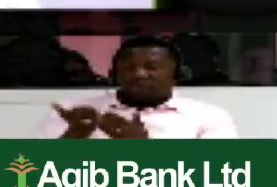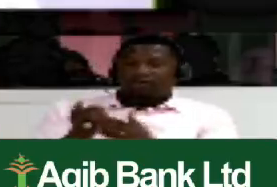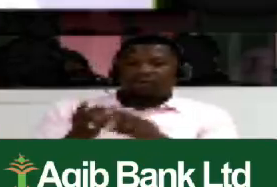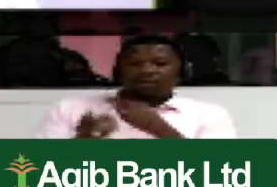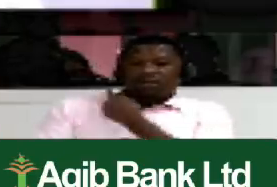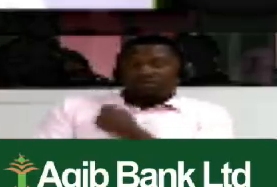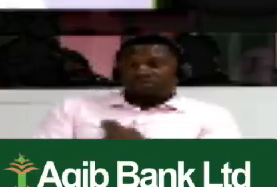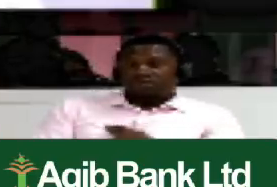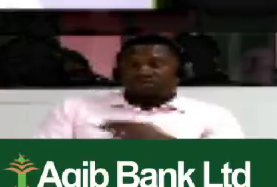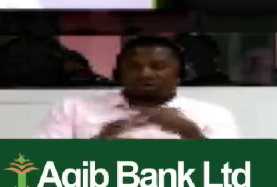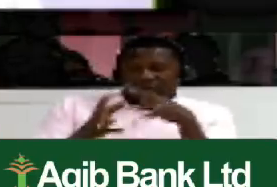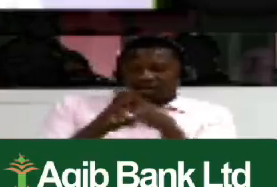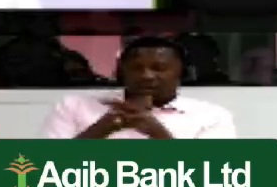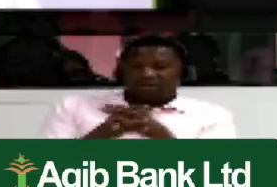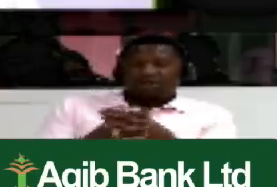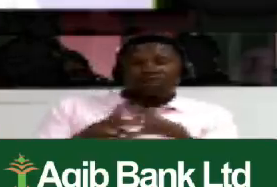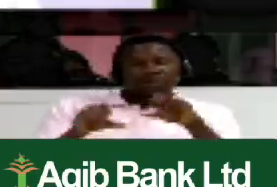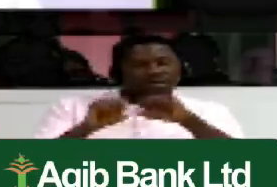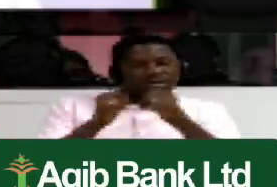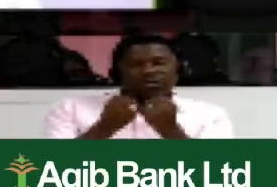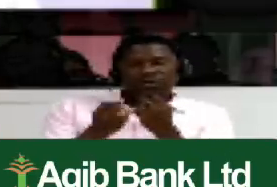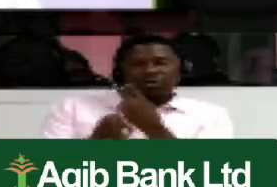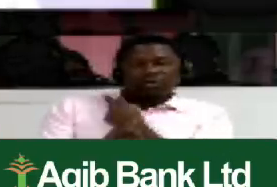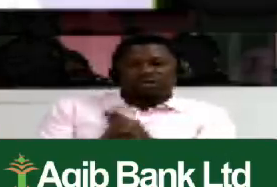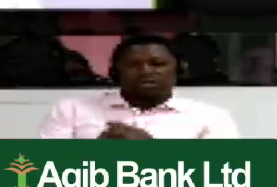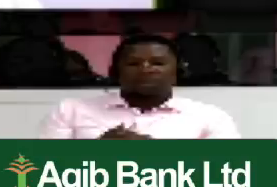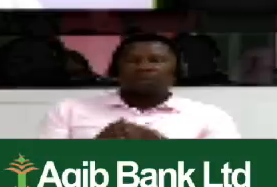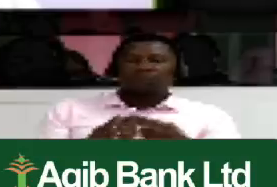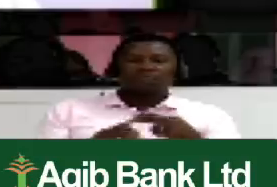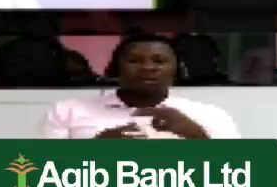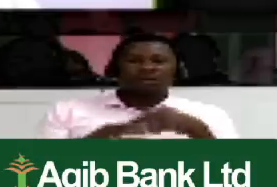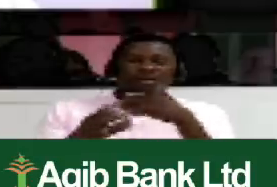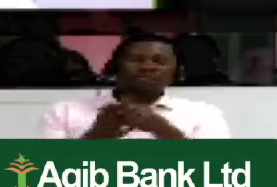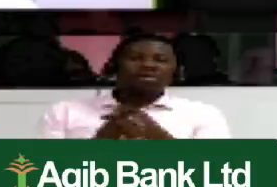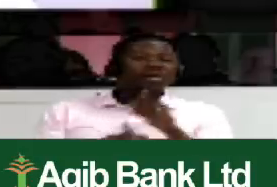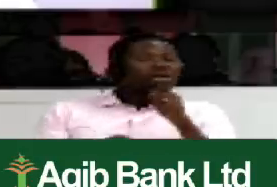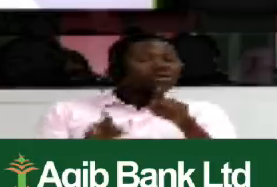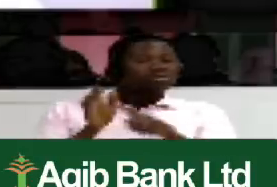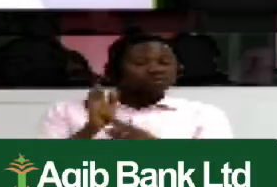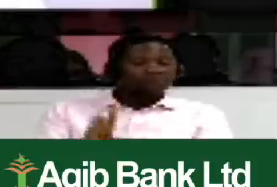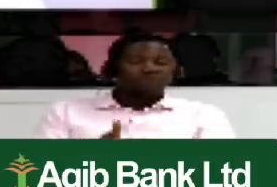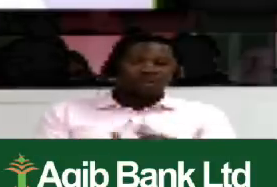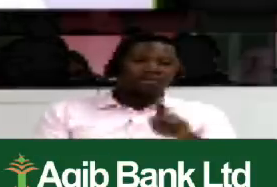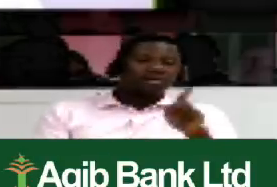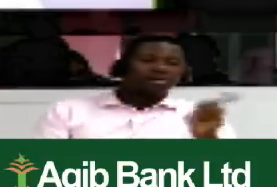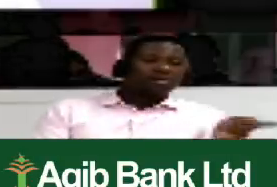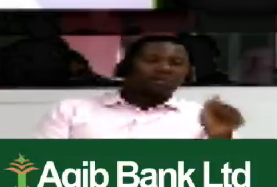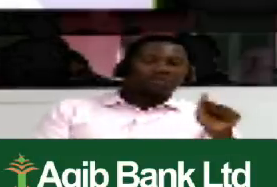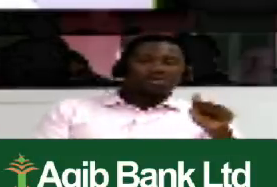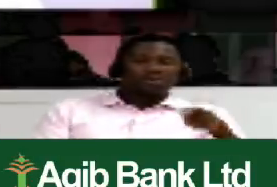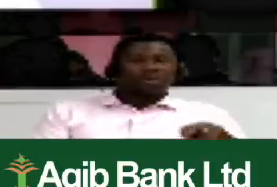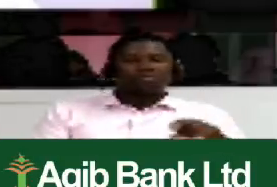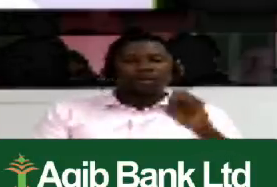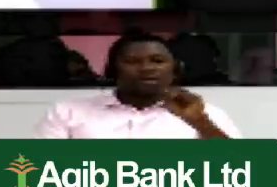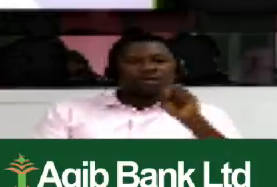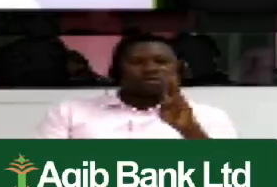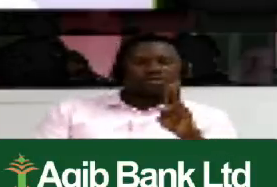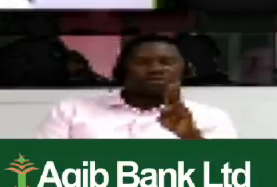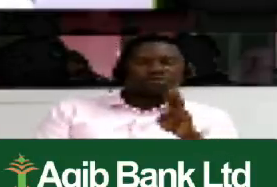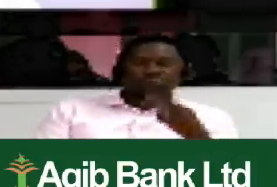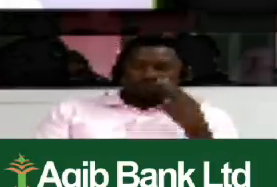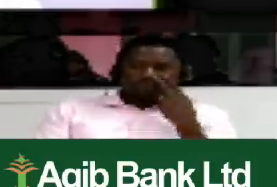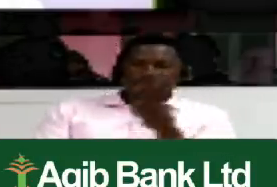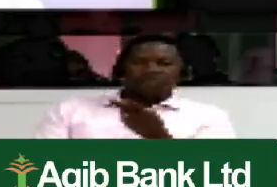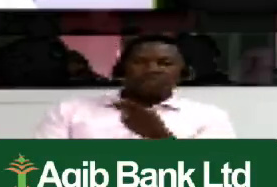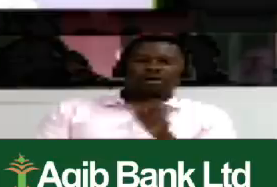paralyzed unionism in the country, particularly Gamsu, because we saw an emergency of a fake union